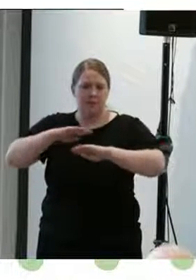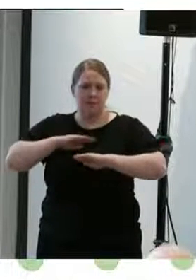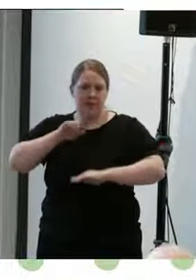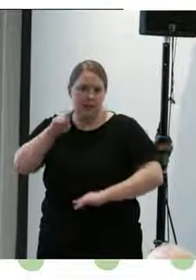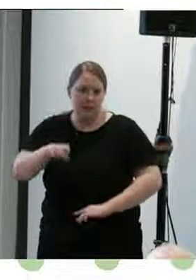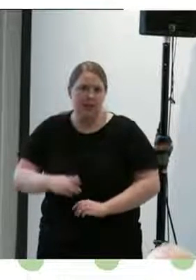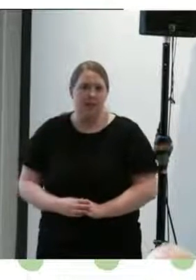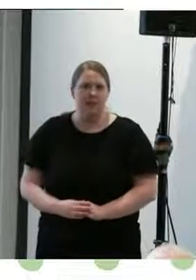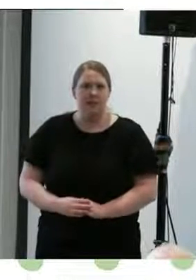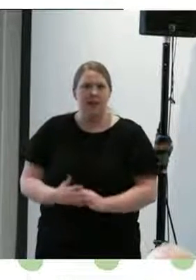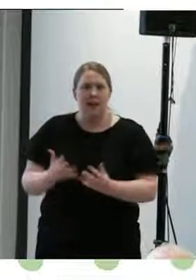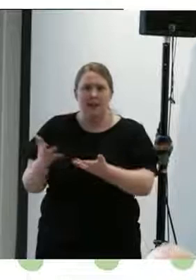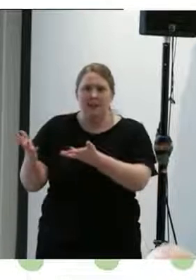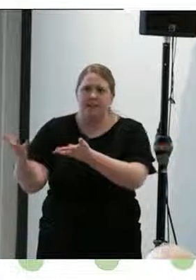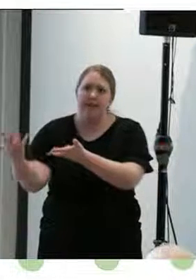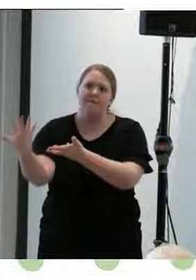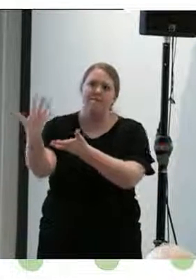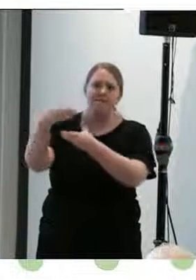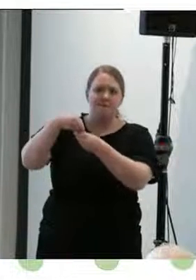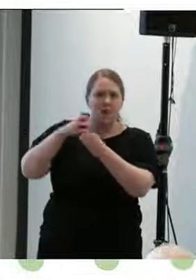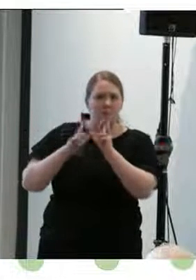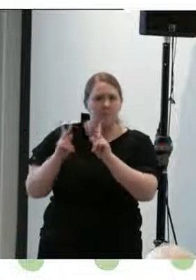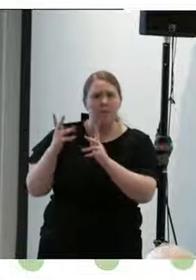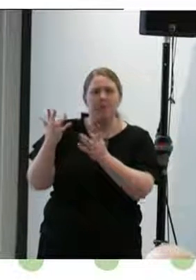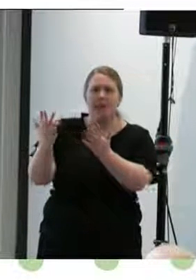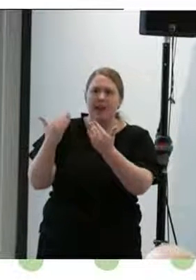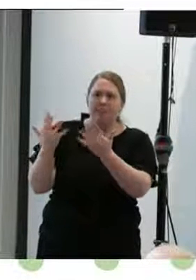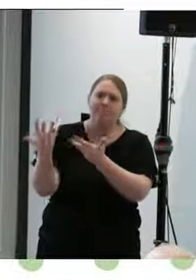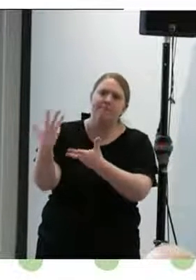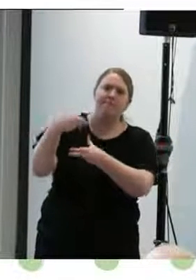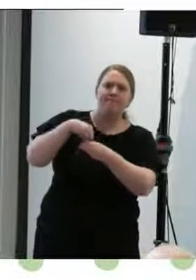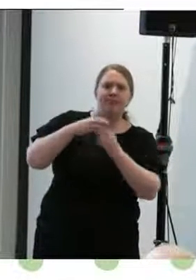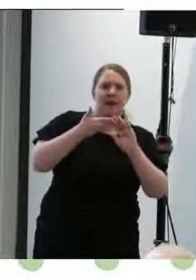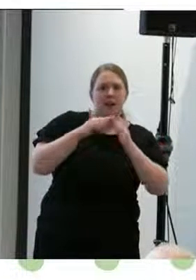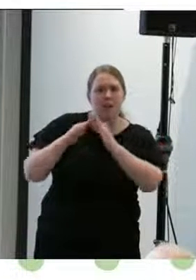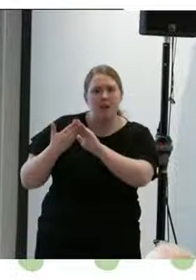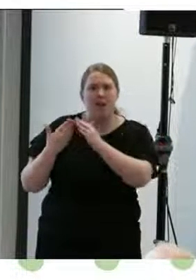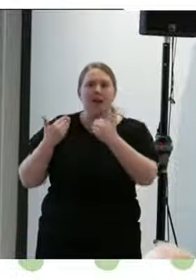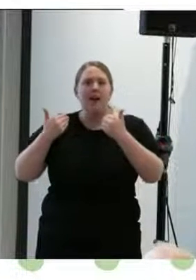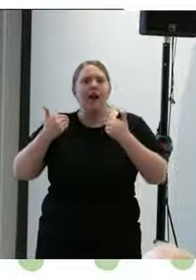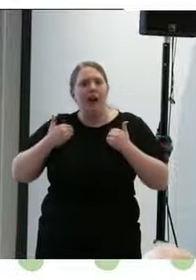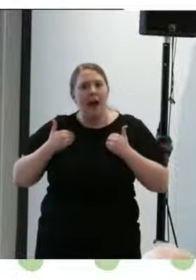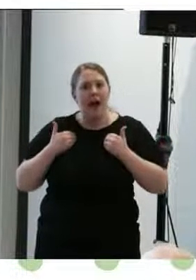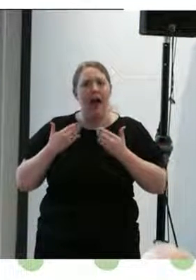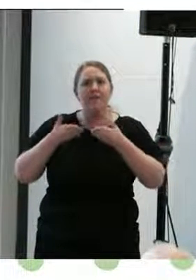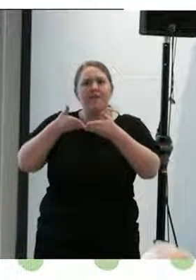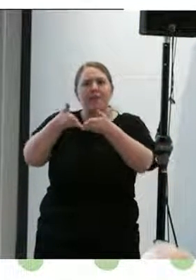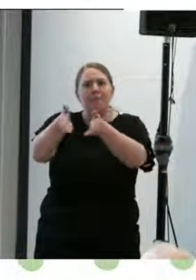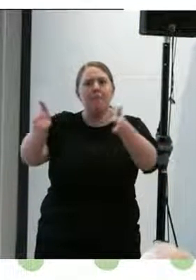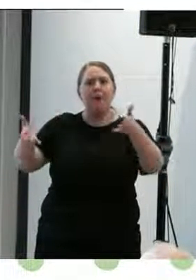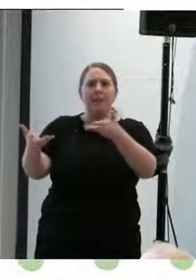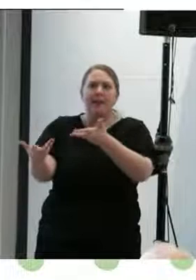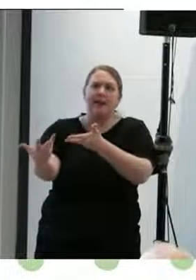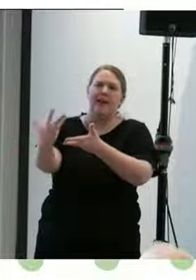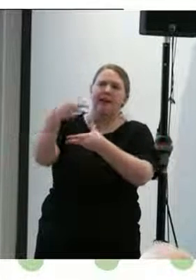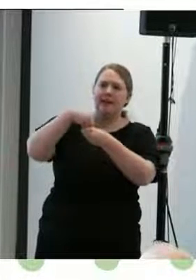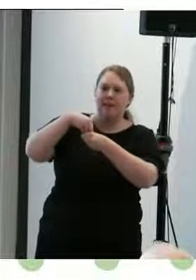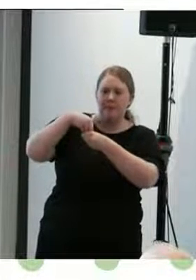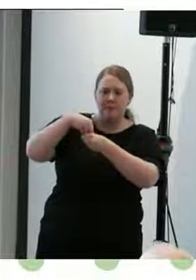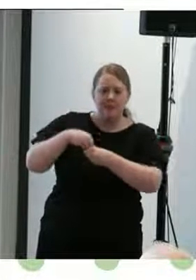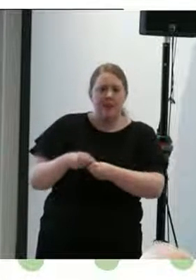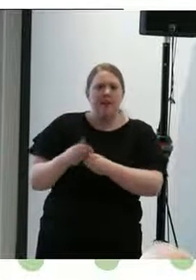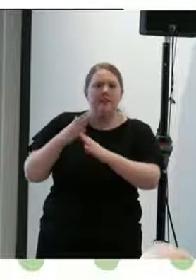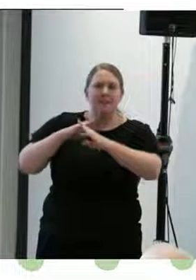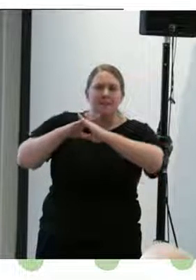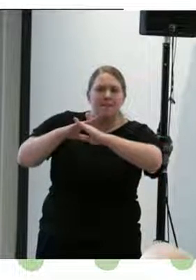pulls them back into relationships and communities. Building robust public forums that might counter self-insulation, where pain